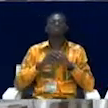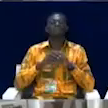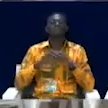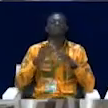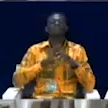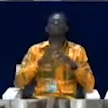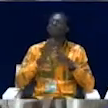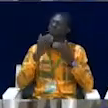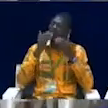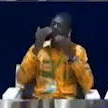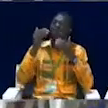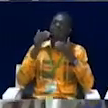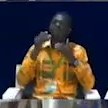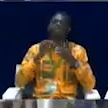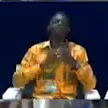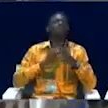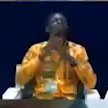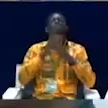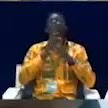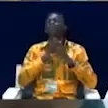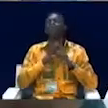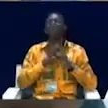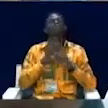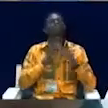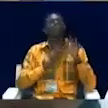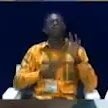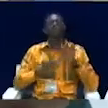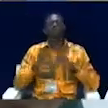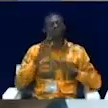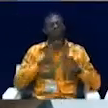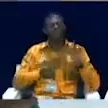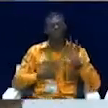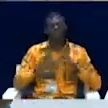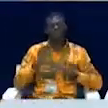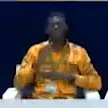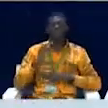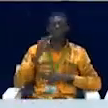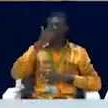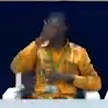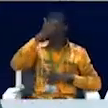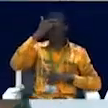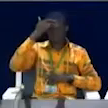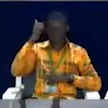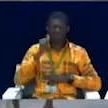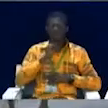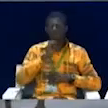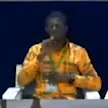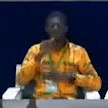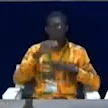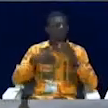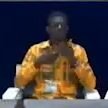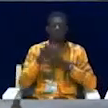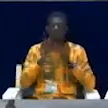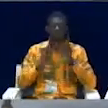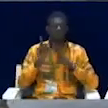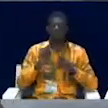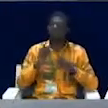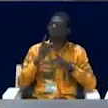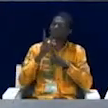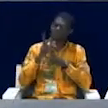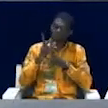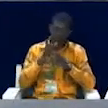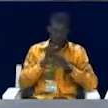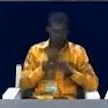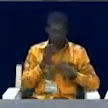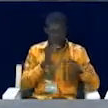Mo dupe wipe mo ri anu gba. Tori ki se gbogbo